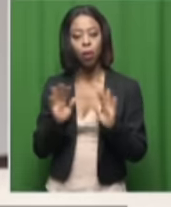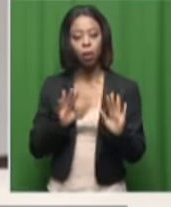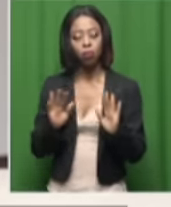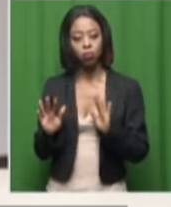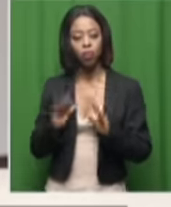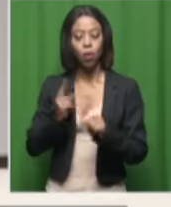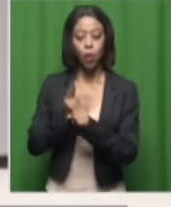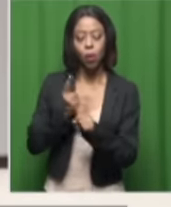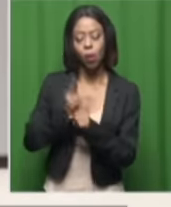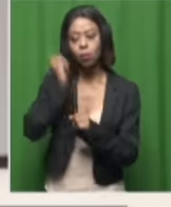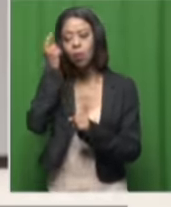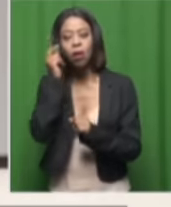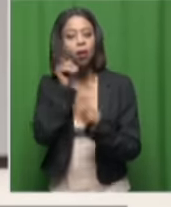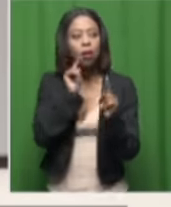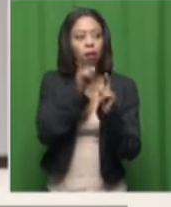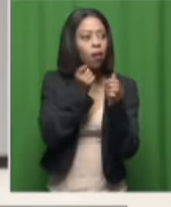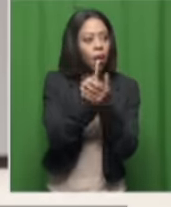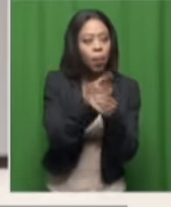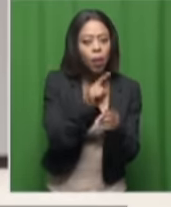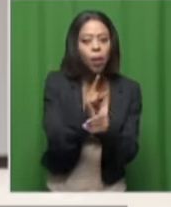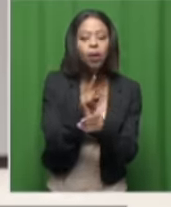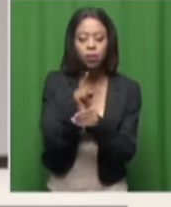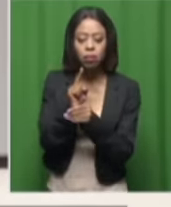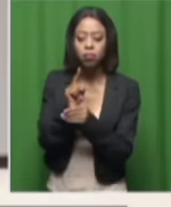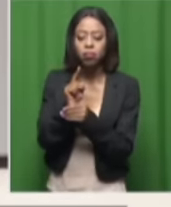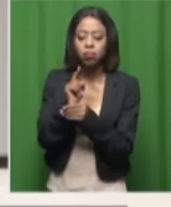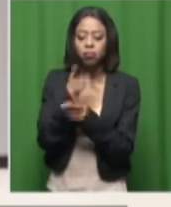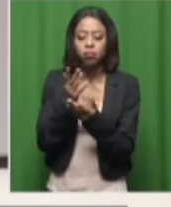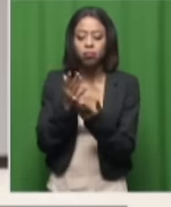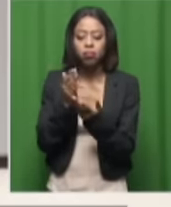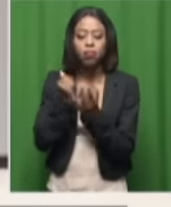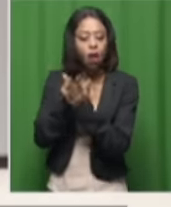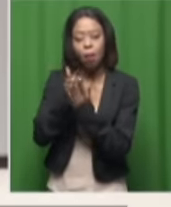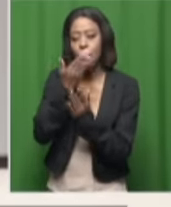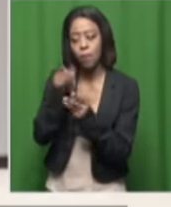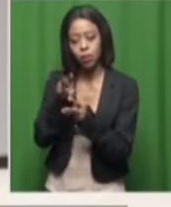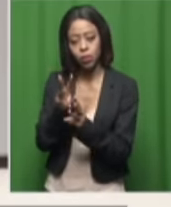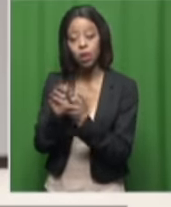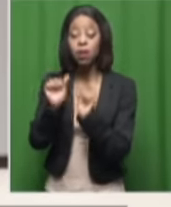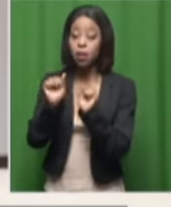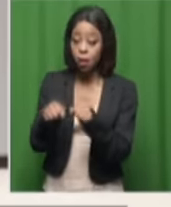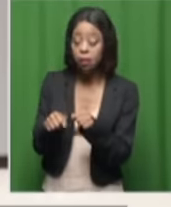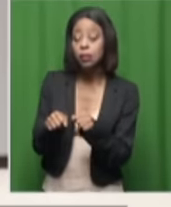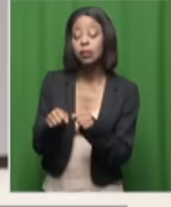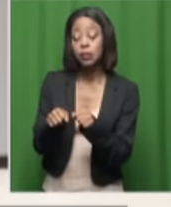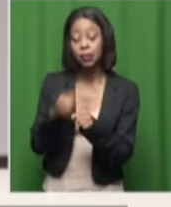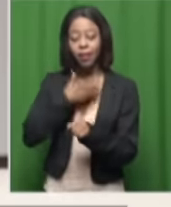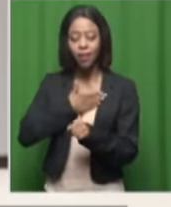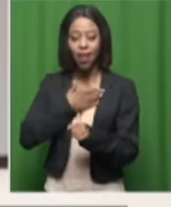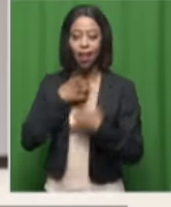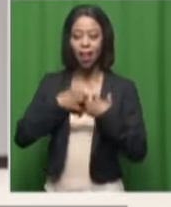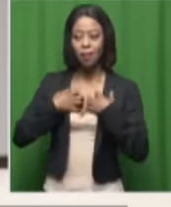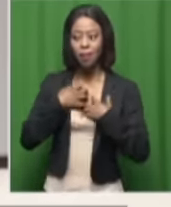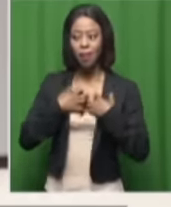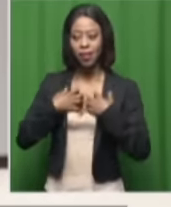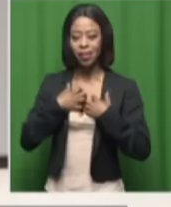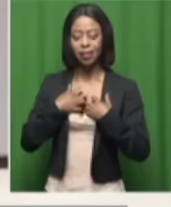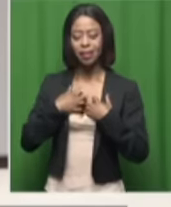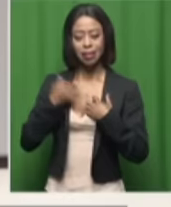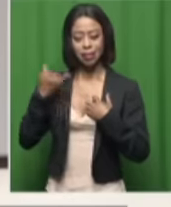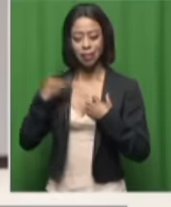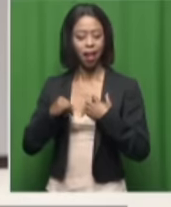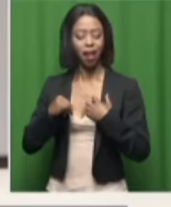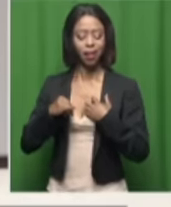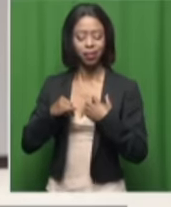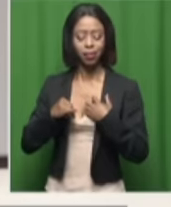to understand what's going on and help them in the best way. Obviously, the feelings and emotions still running, you